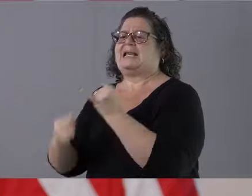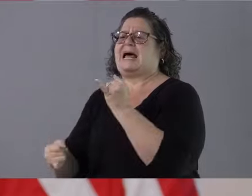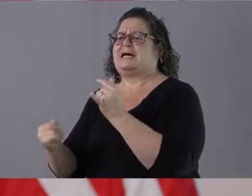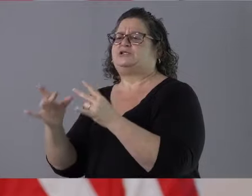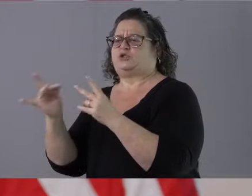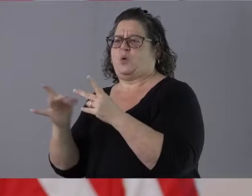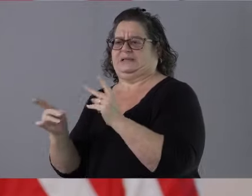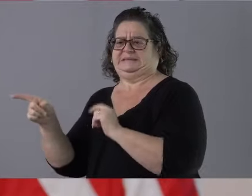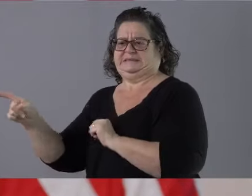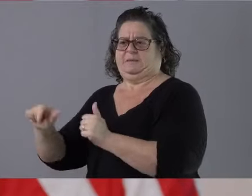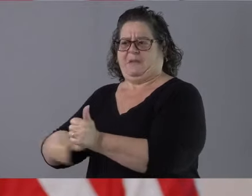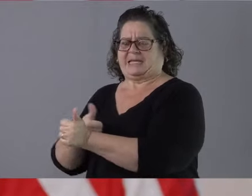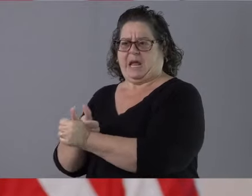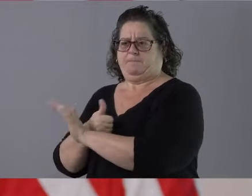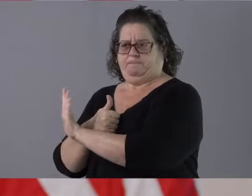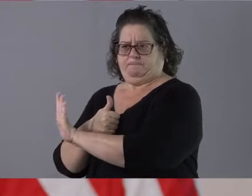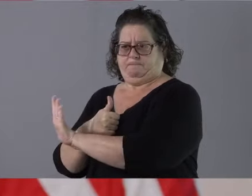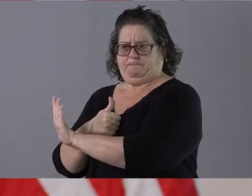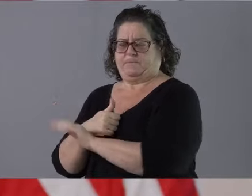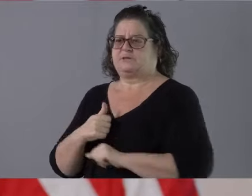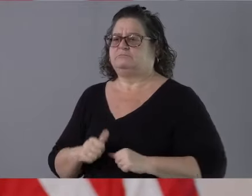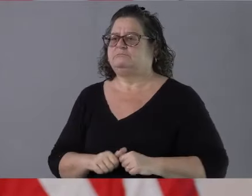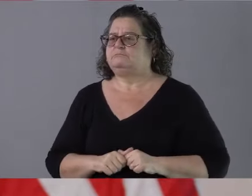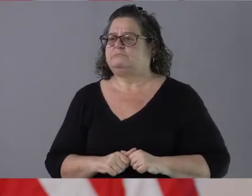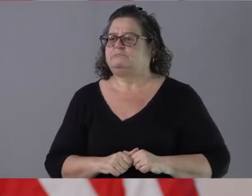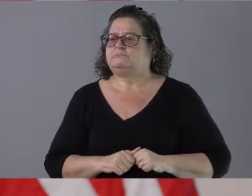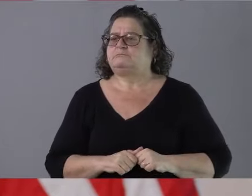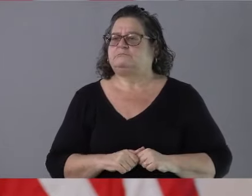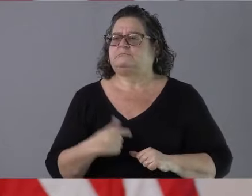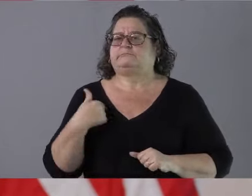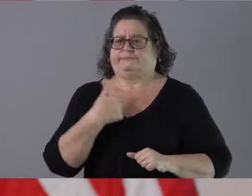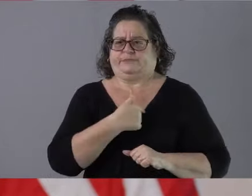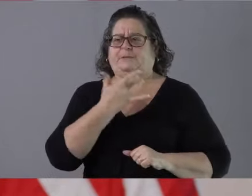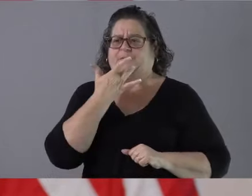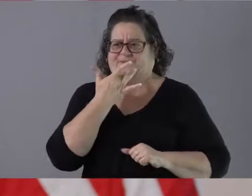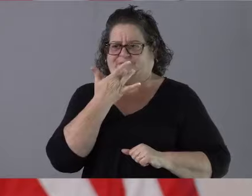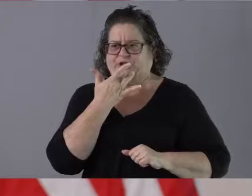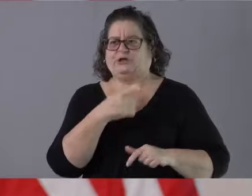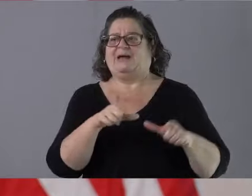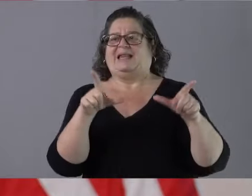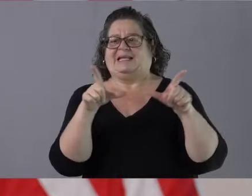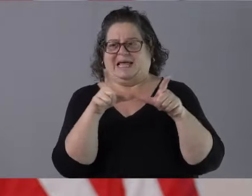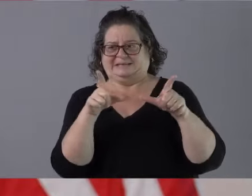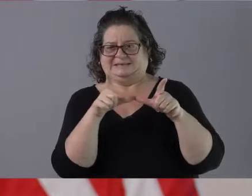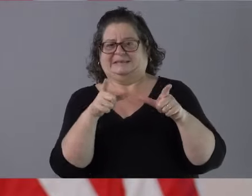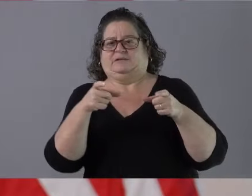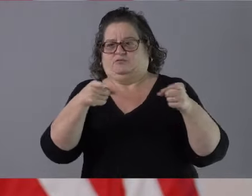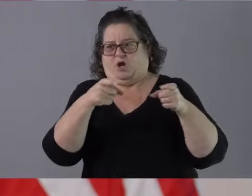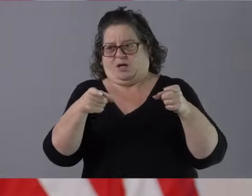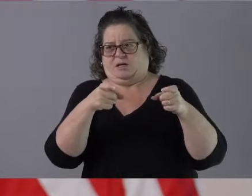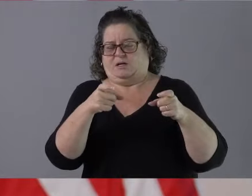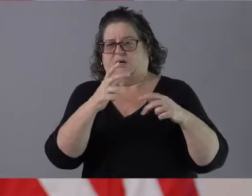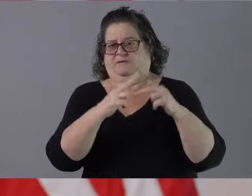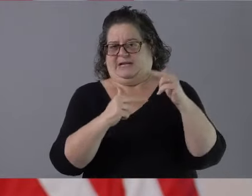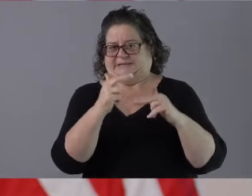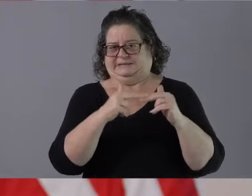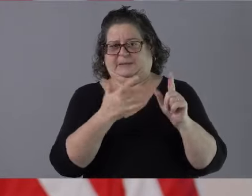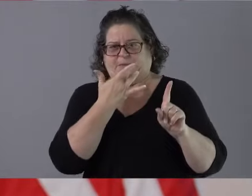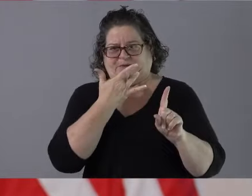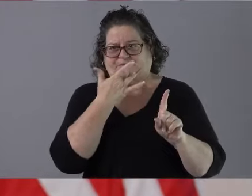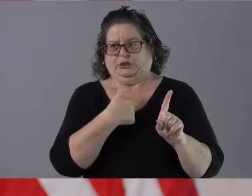is Arizonans provided care in licensed, regulated facilities. And so working with our long-term care providers, that would be our